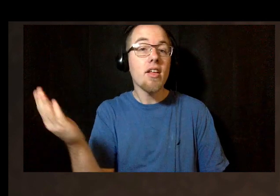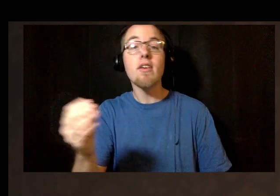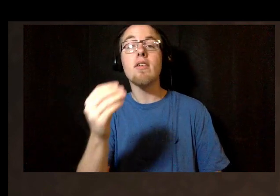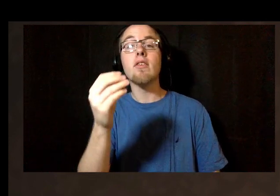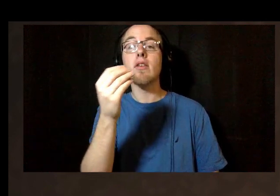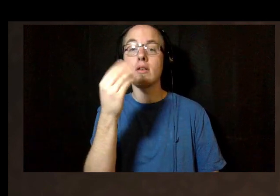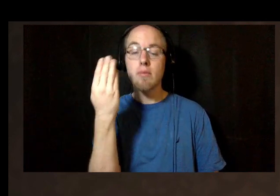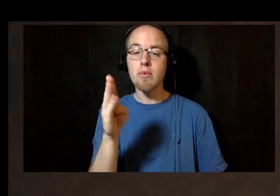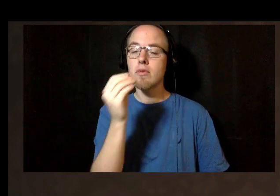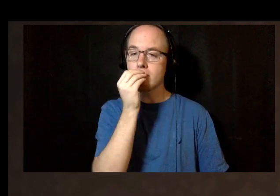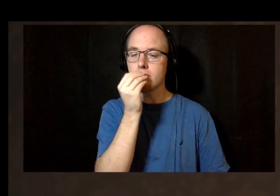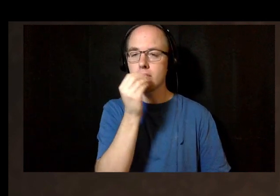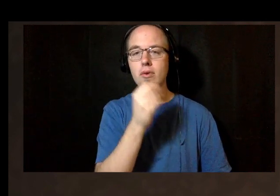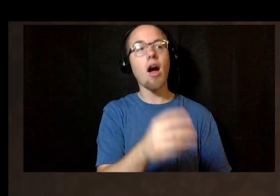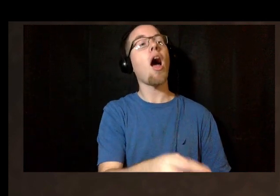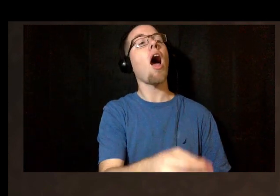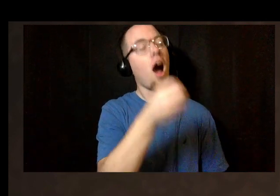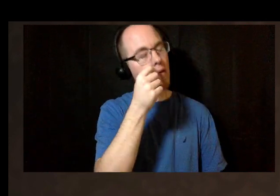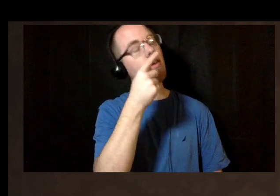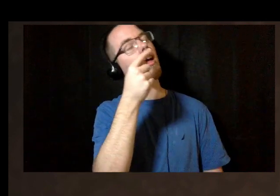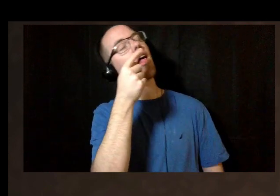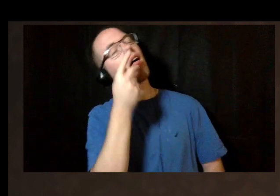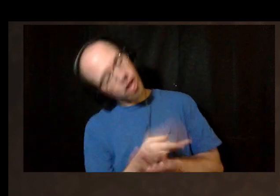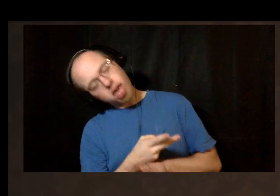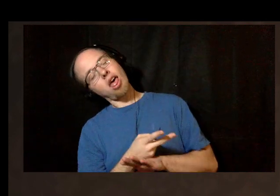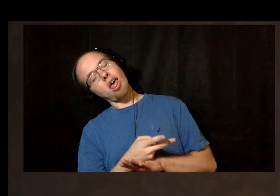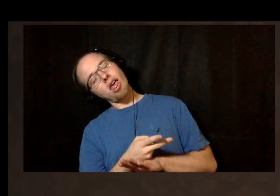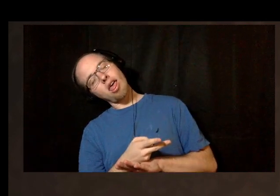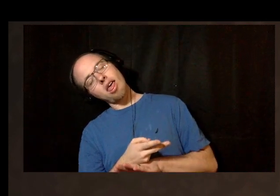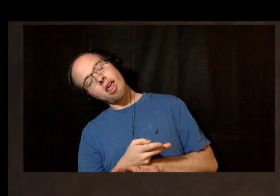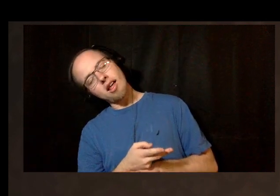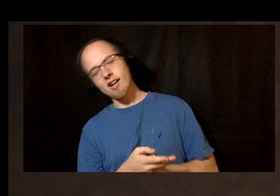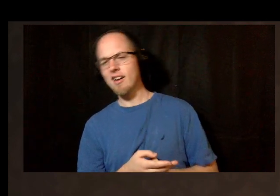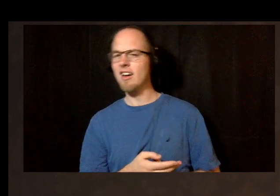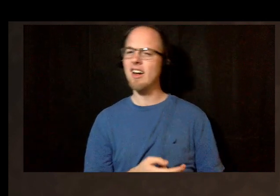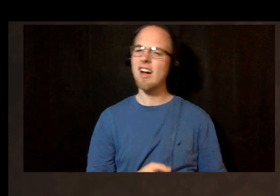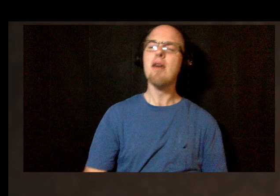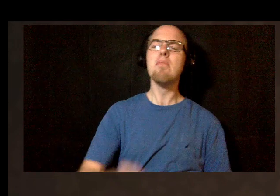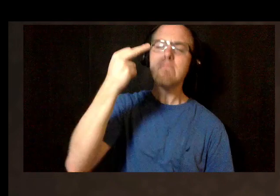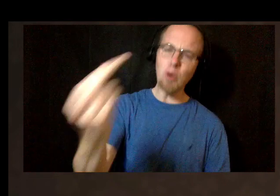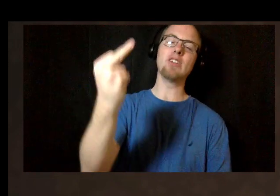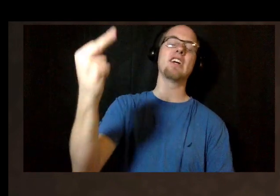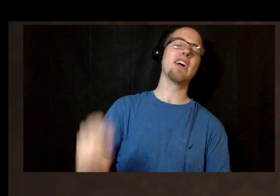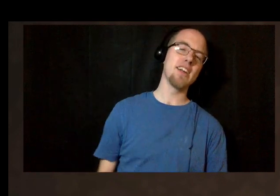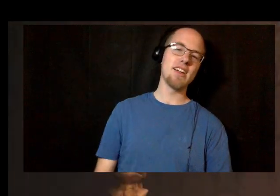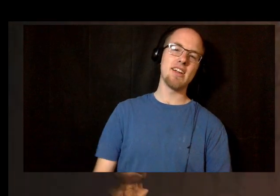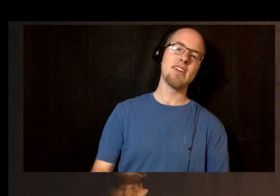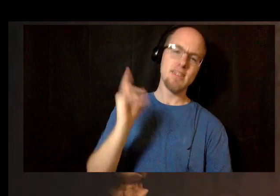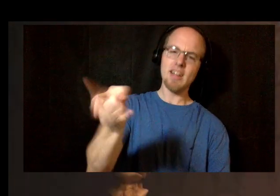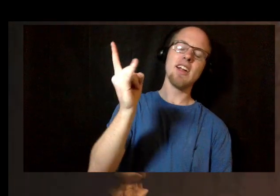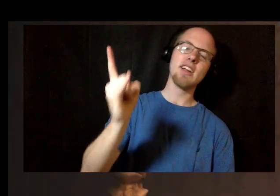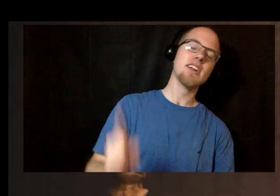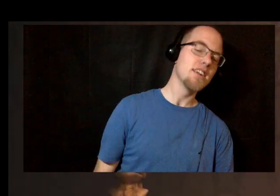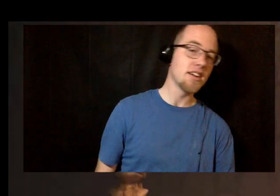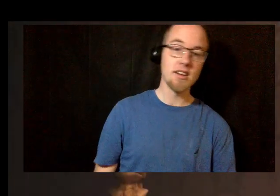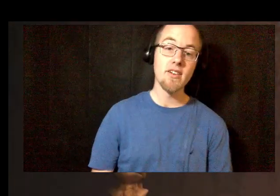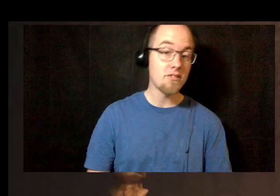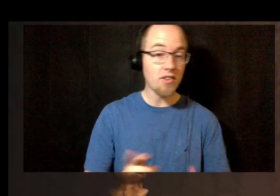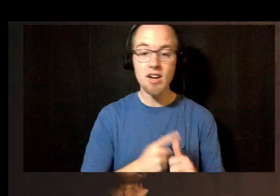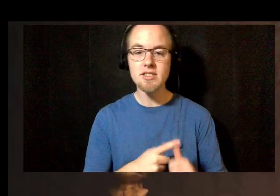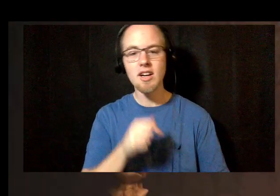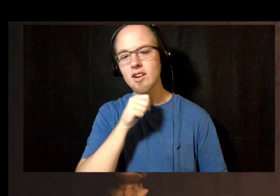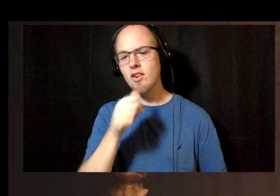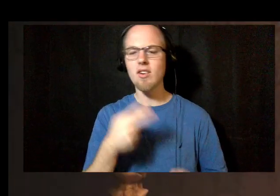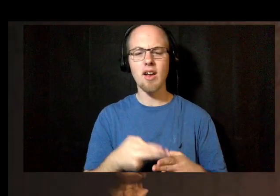in it, he just taps out. That is bullshit. Firstly, don't call your